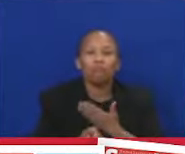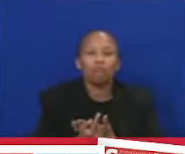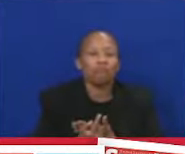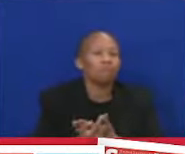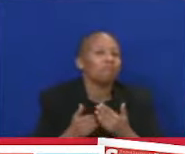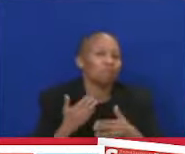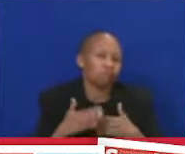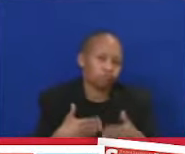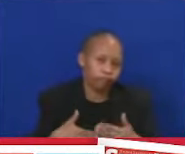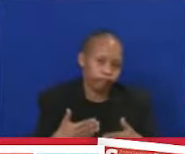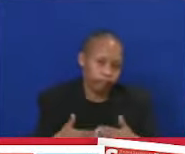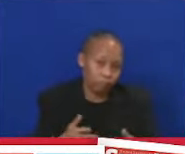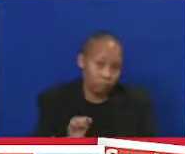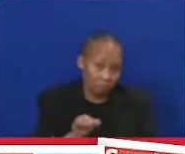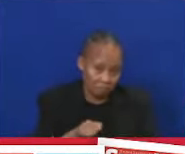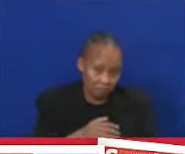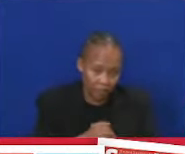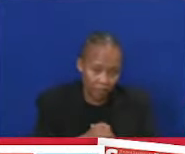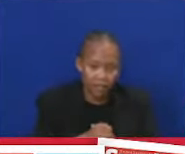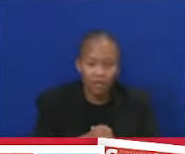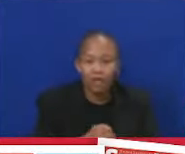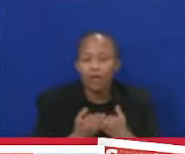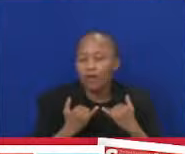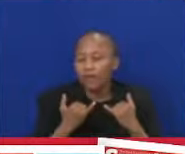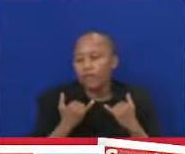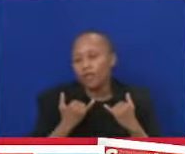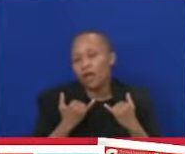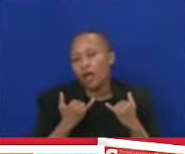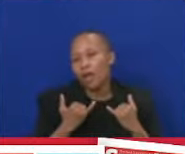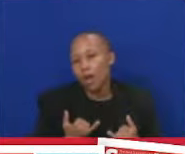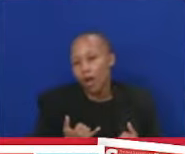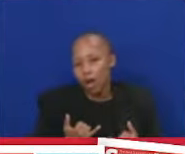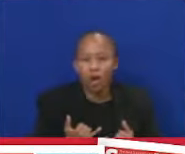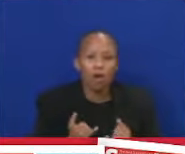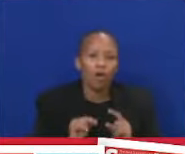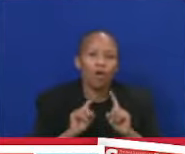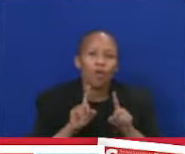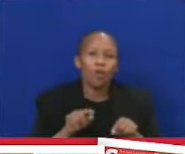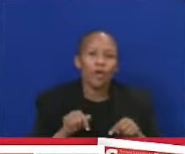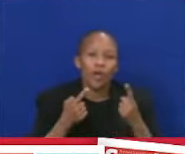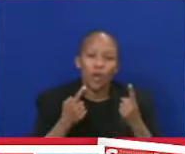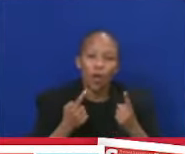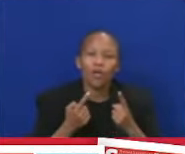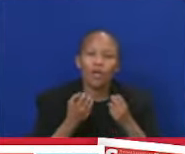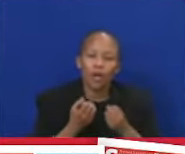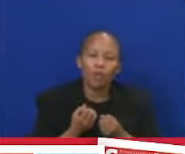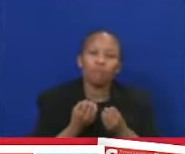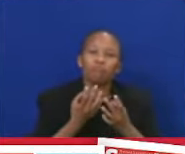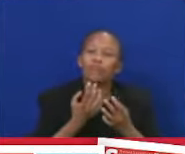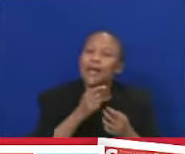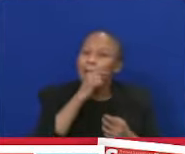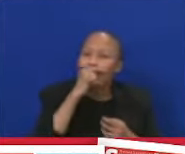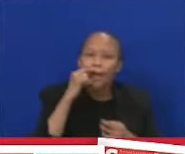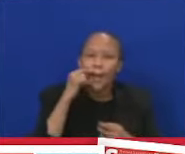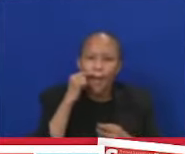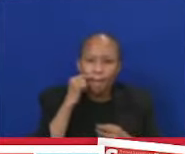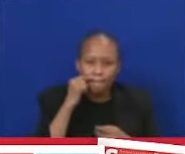ongoing, and now we cannot divulge those names as Mr. Boshoga hasn't been found as yet.